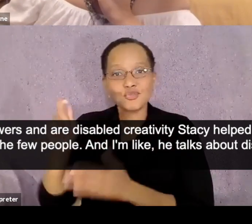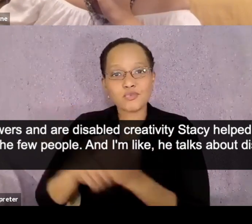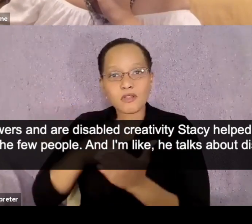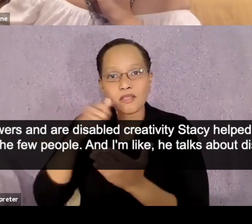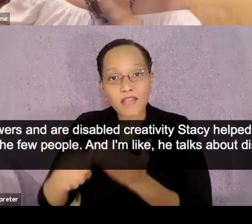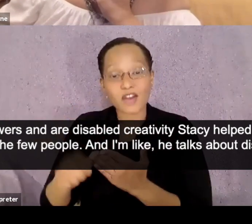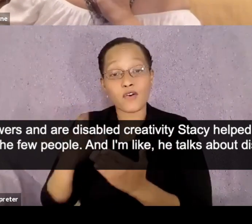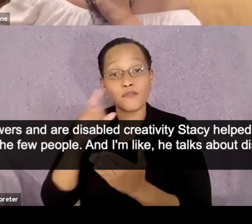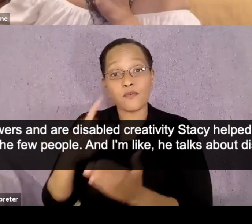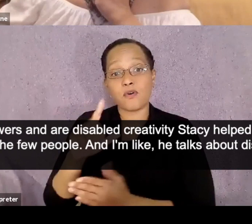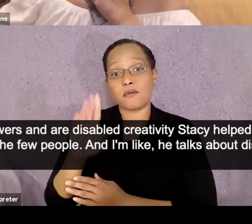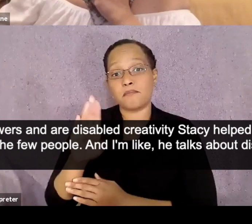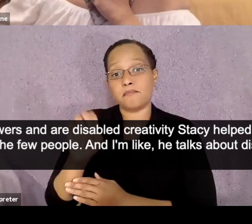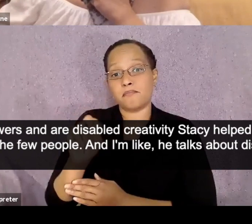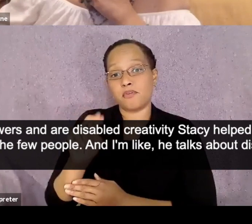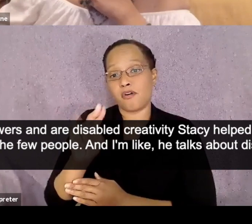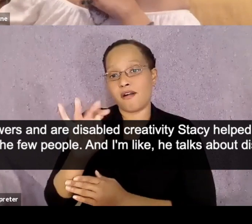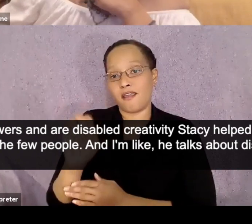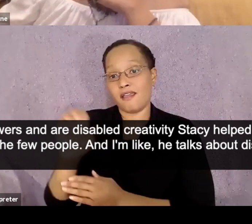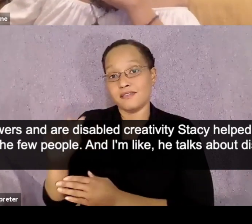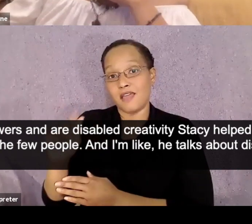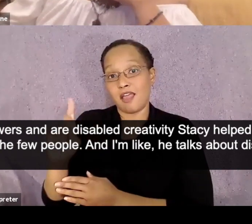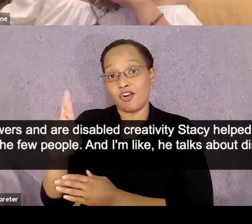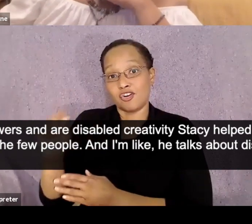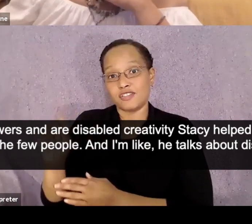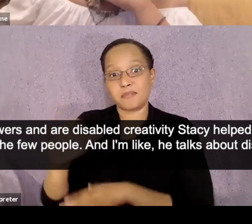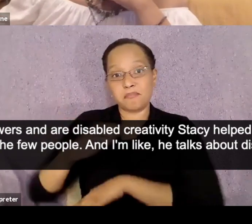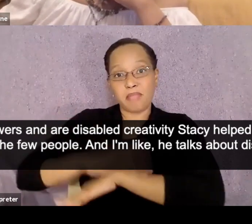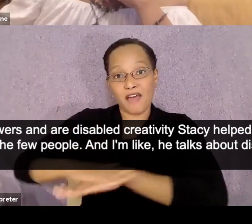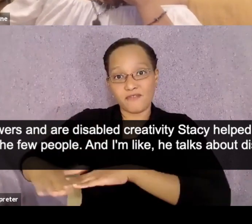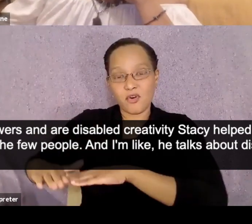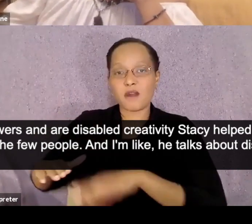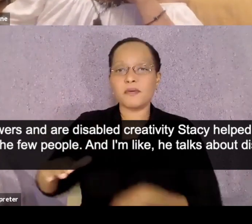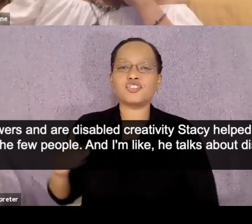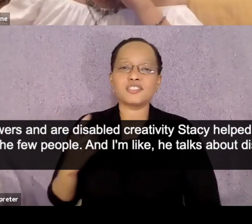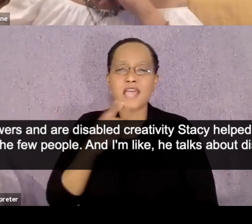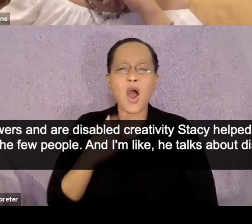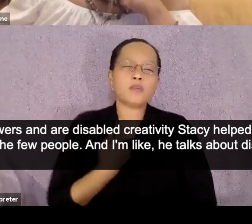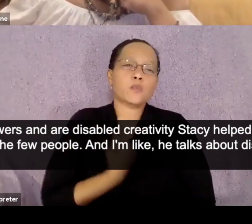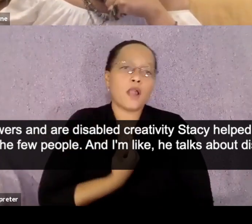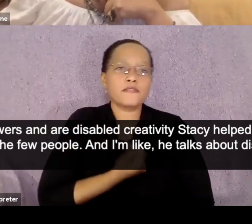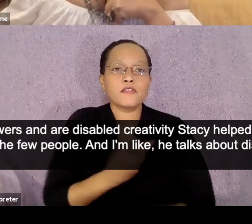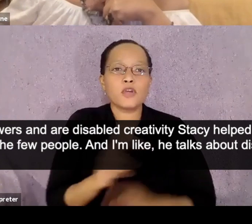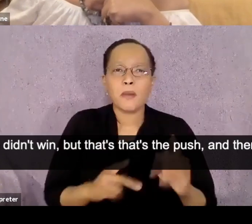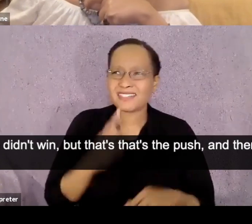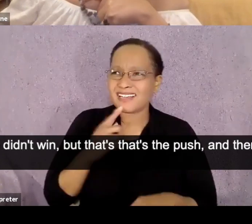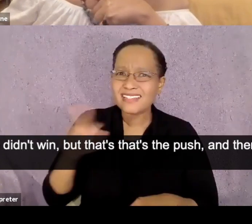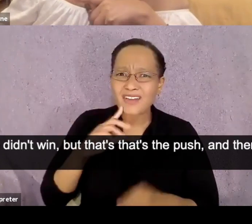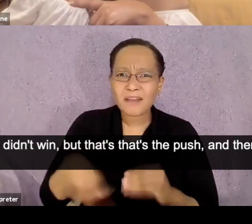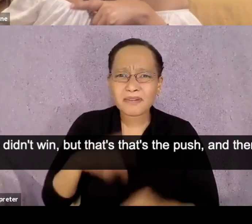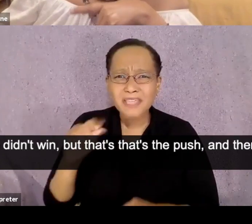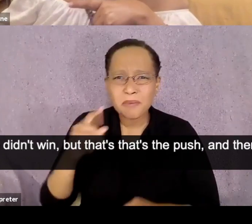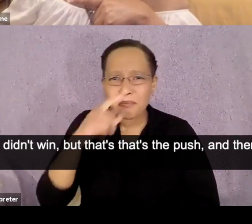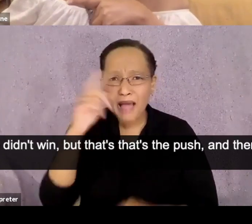disability platform. And she's like, oh, I was one of a few people. And I'm like, he talks about disabled Black people in prison. What? And I'm like,